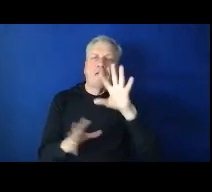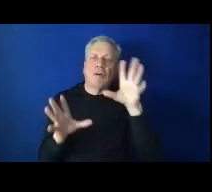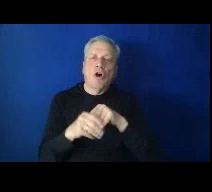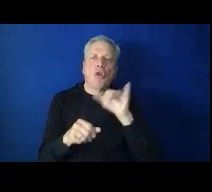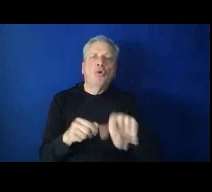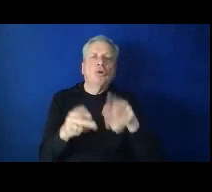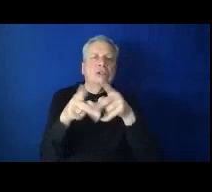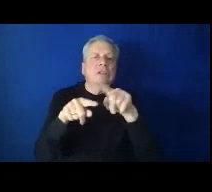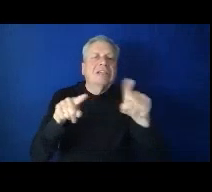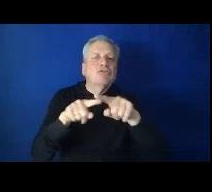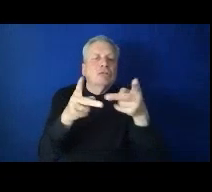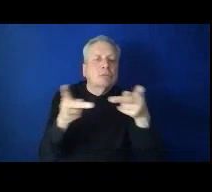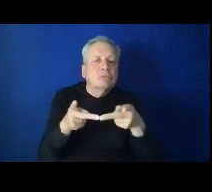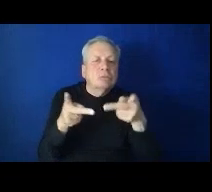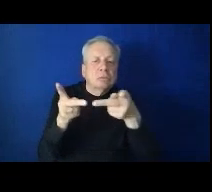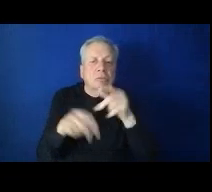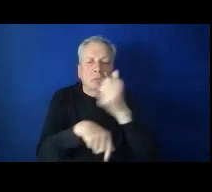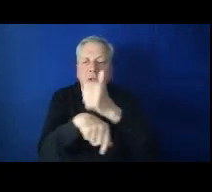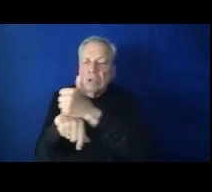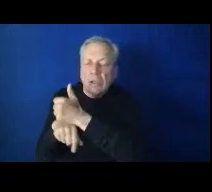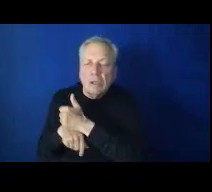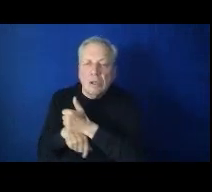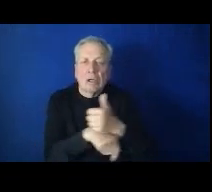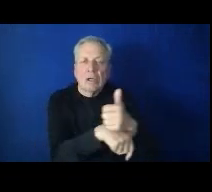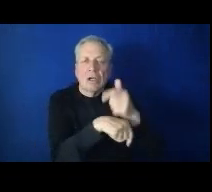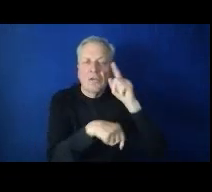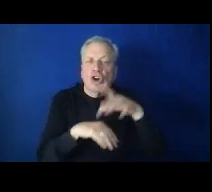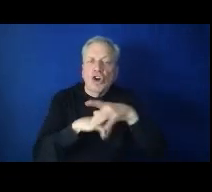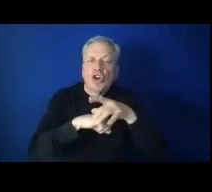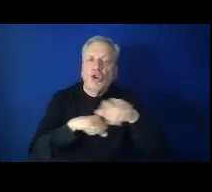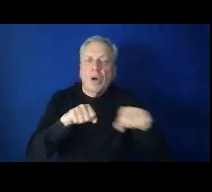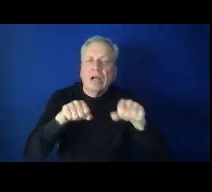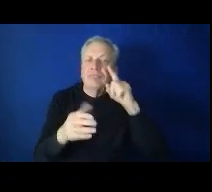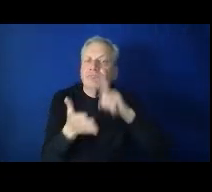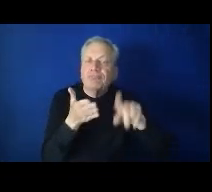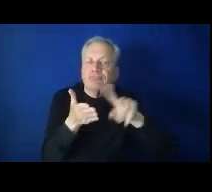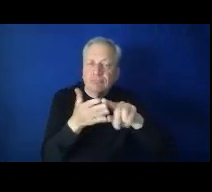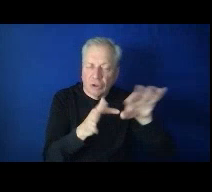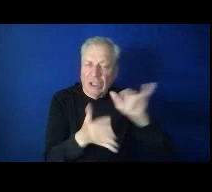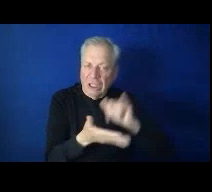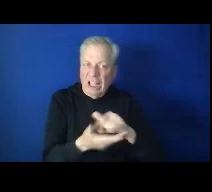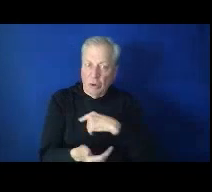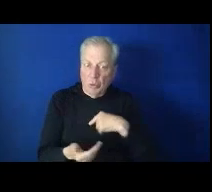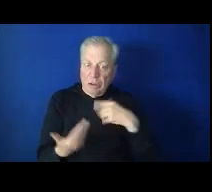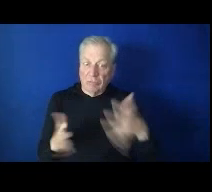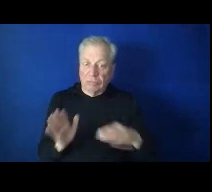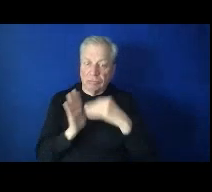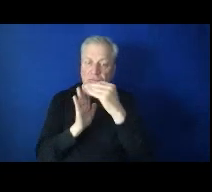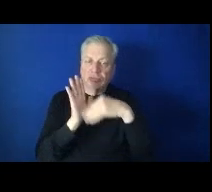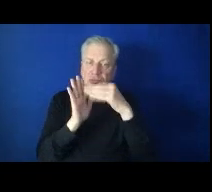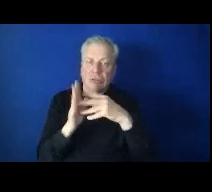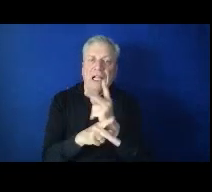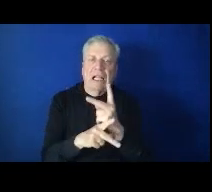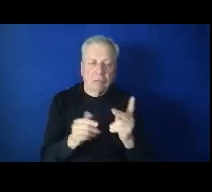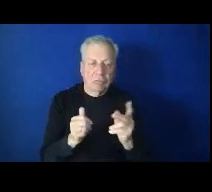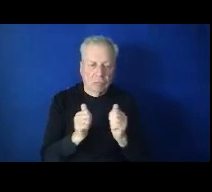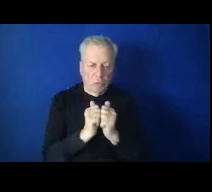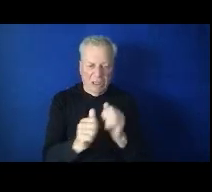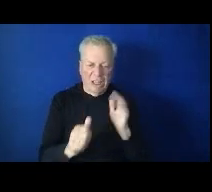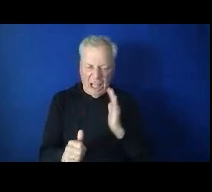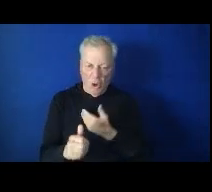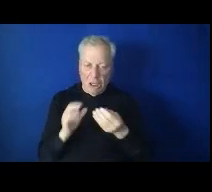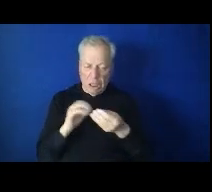stations. And then some of the other ones are operated by other agencies that we record and bring into our network. And all